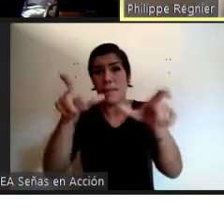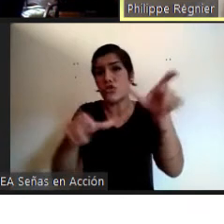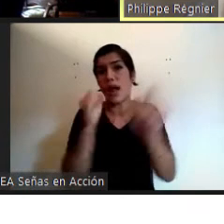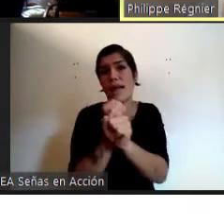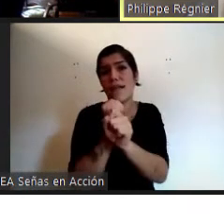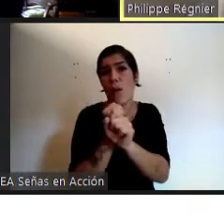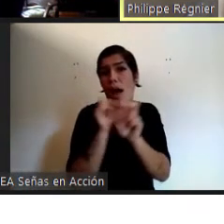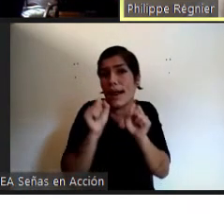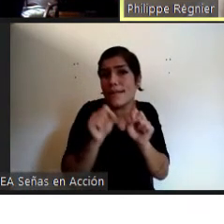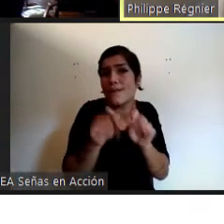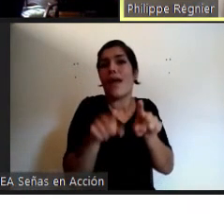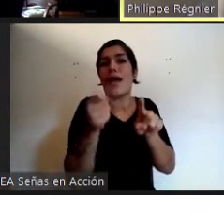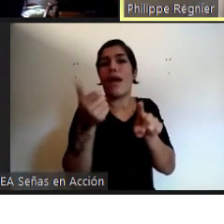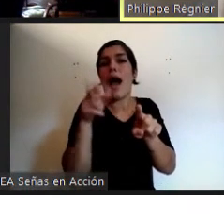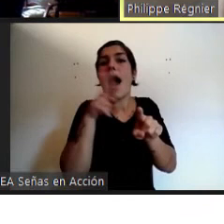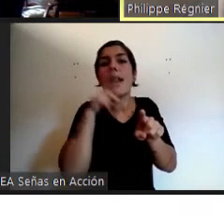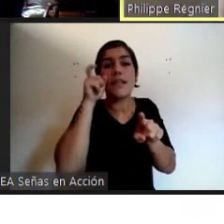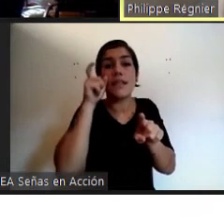artists